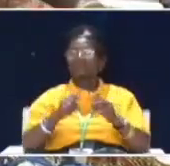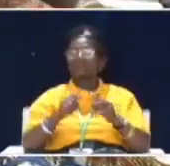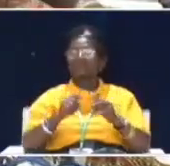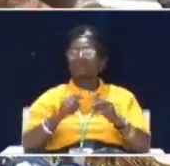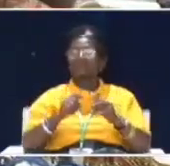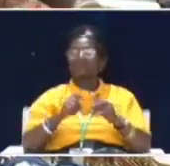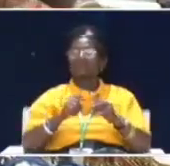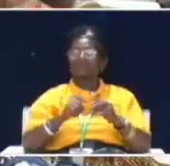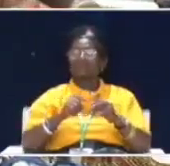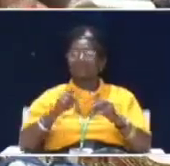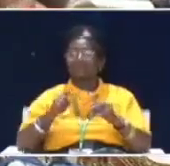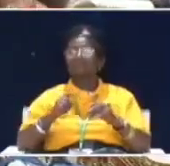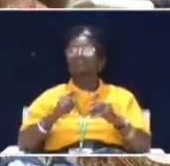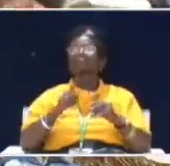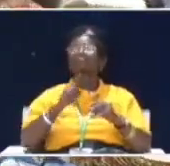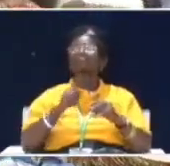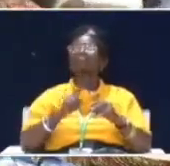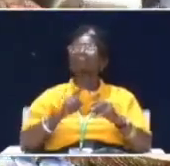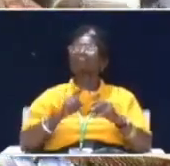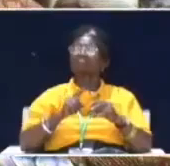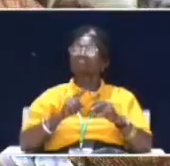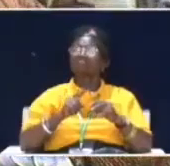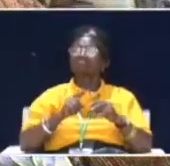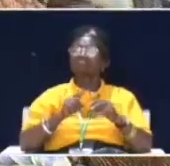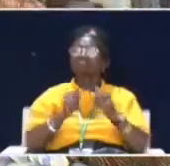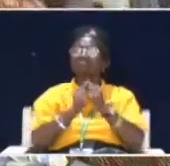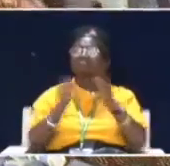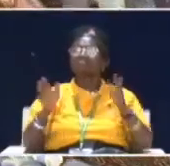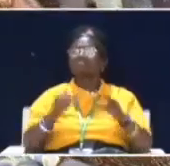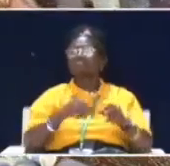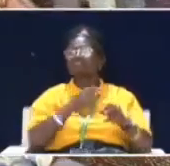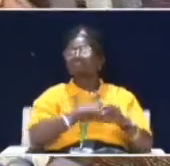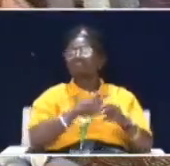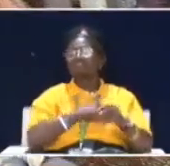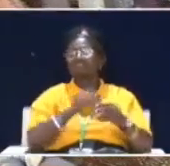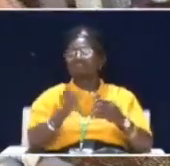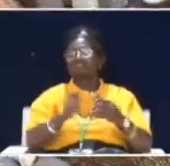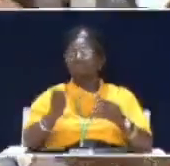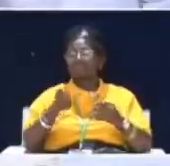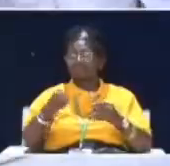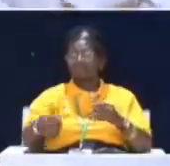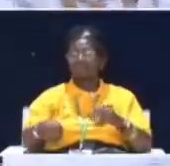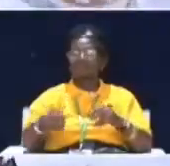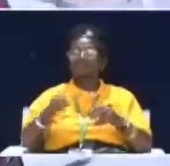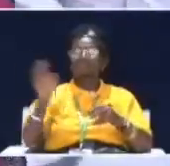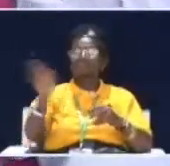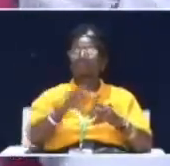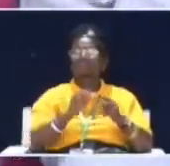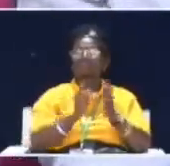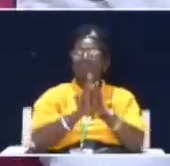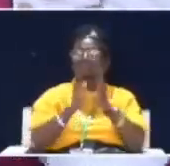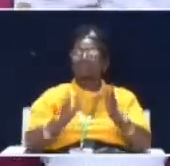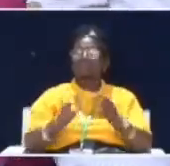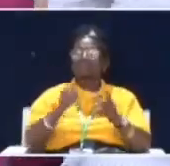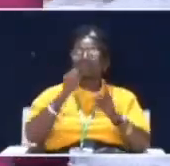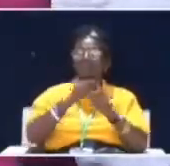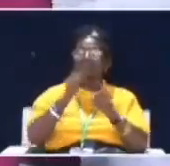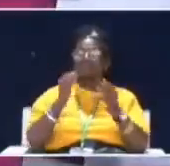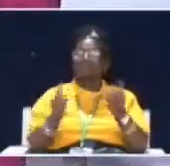Diligently. Àdúrà náà wà á gbà láìṣe mẹ́lẹ́. Write down your prayer points. Kọ kókó ẹ̀bẹ̀ àdúrà rẹ